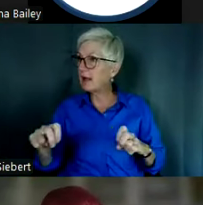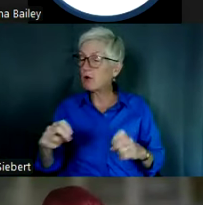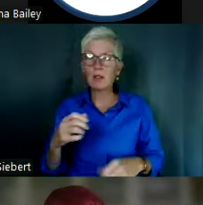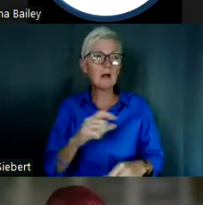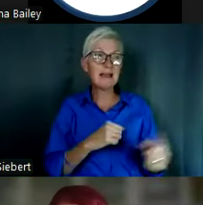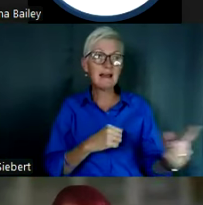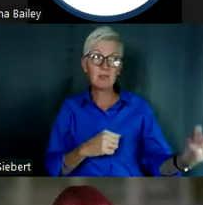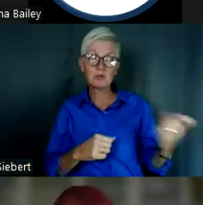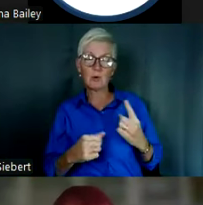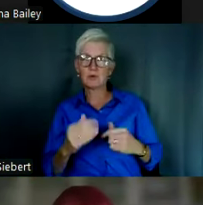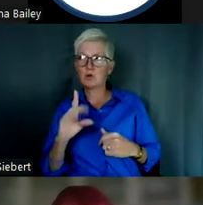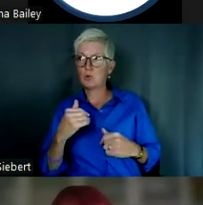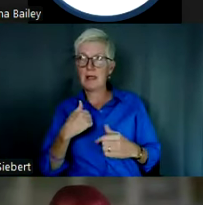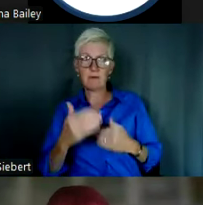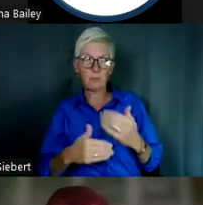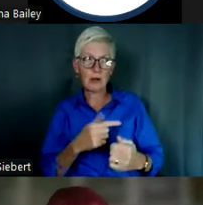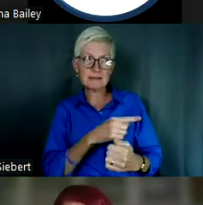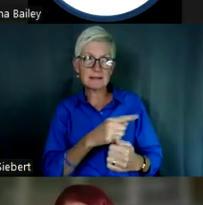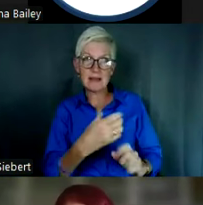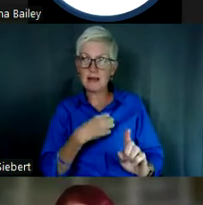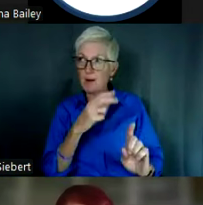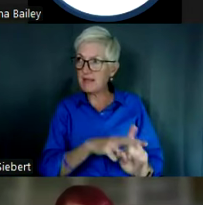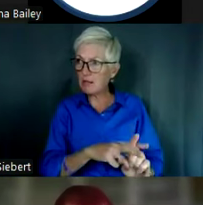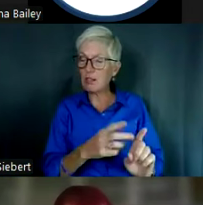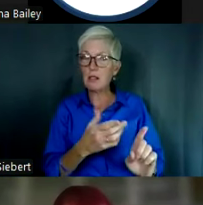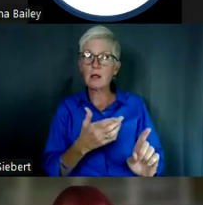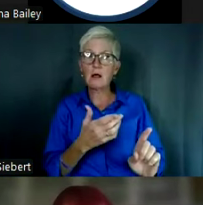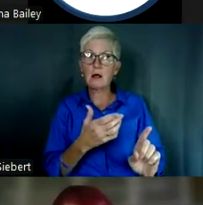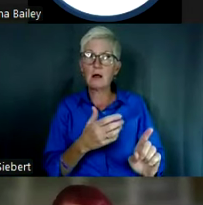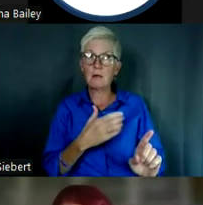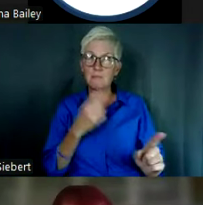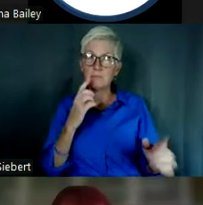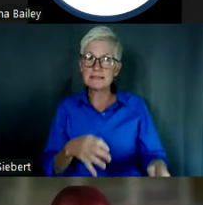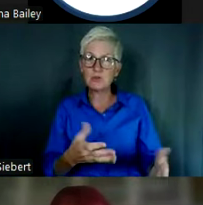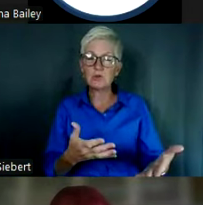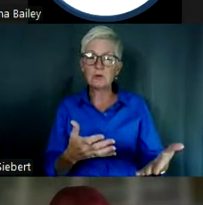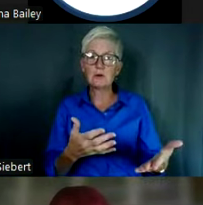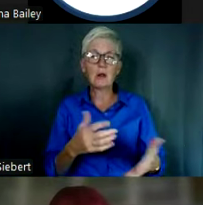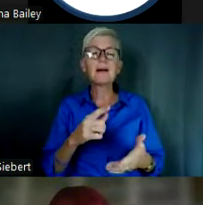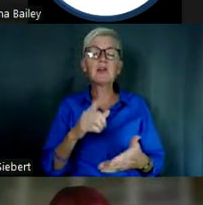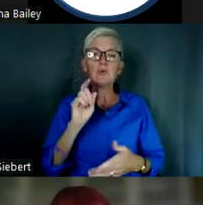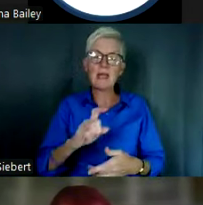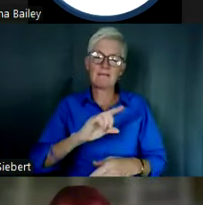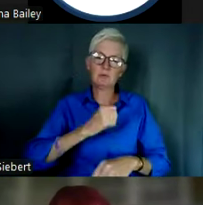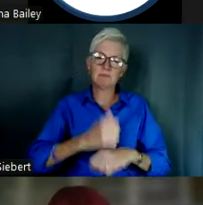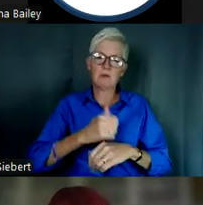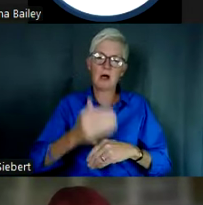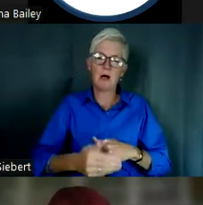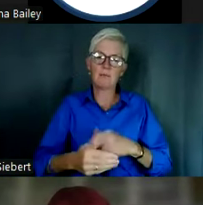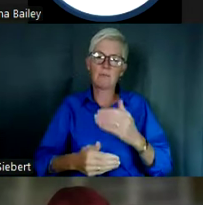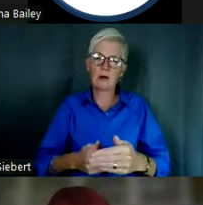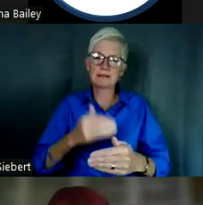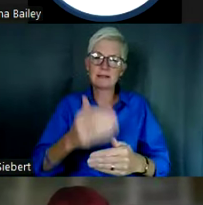mediation process where somebody can actually appeal the decision that's being made? What is the process that I have in place? And how is